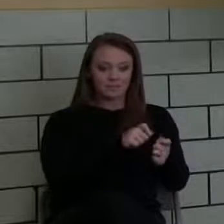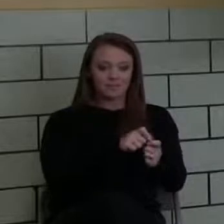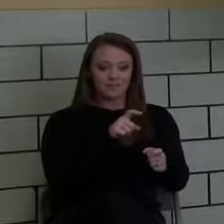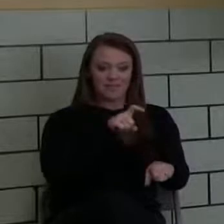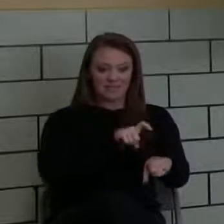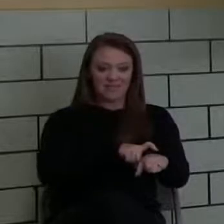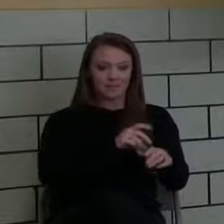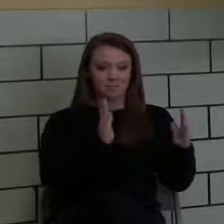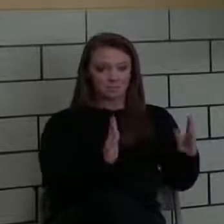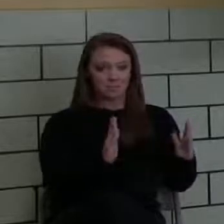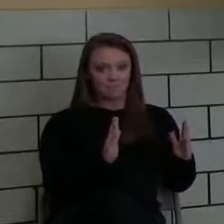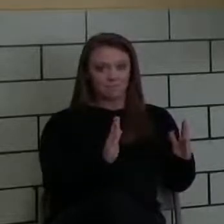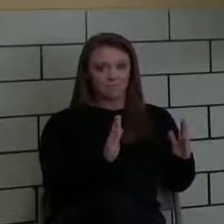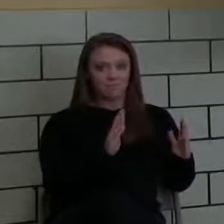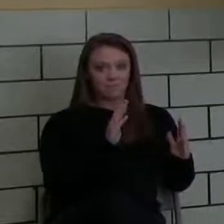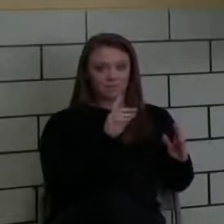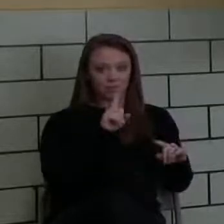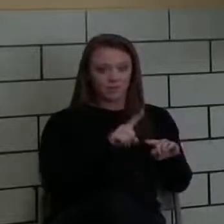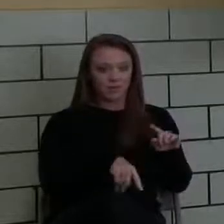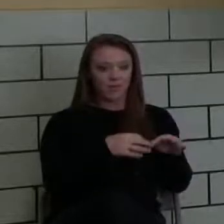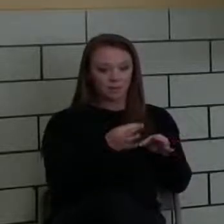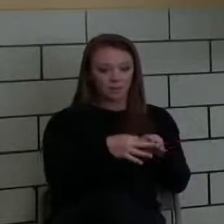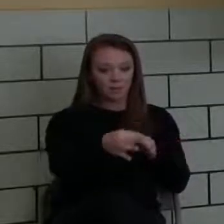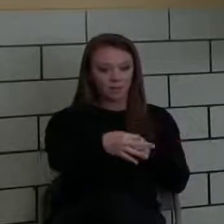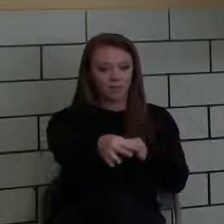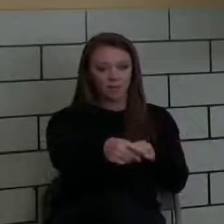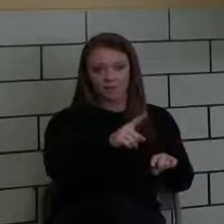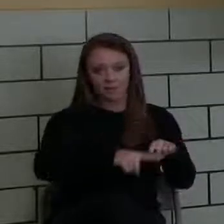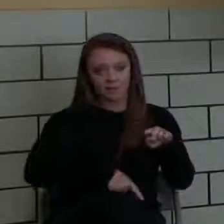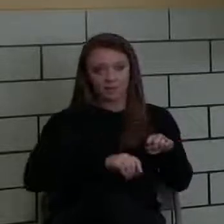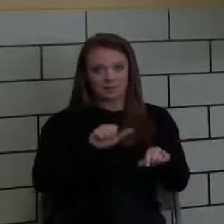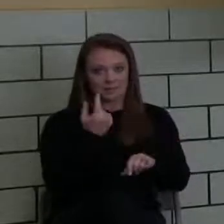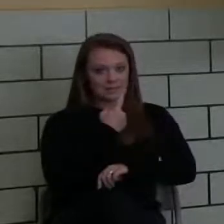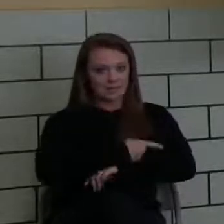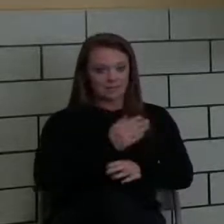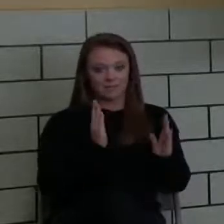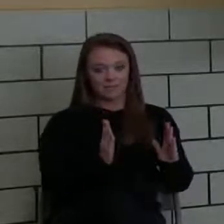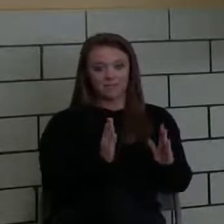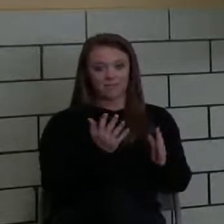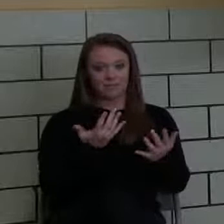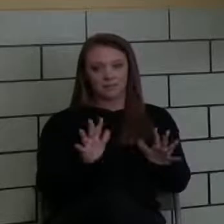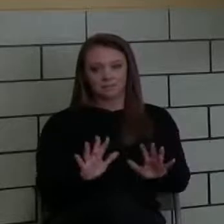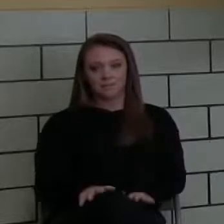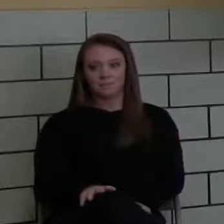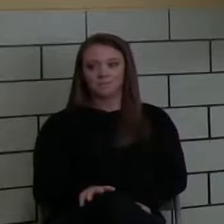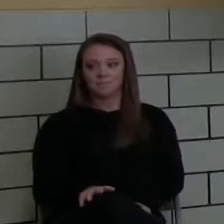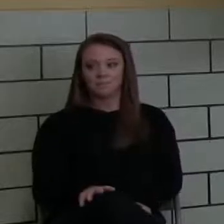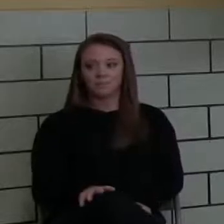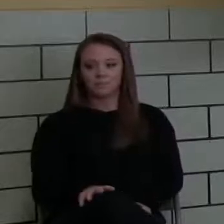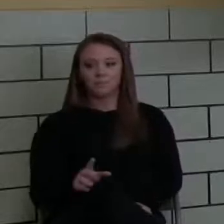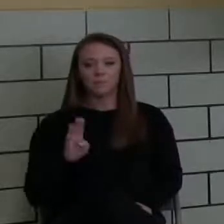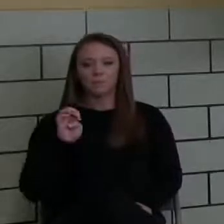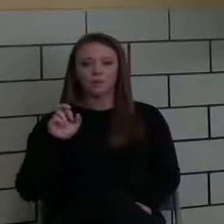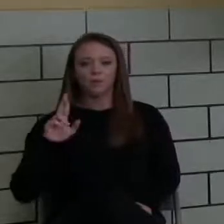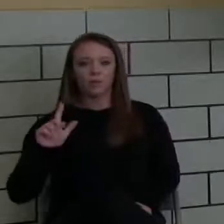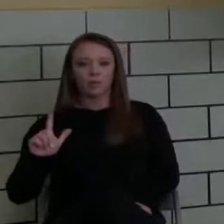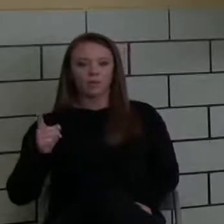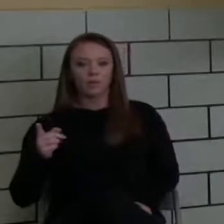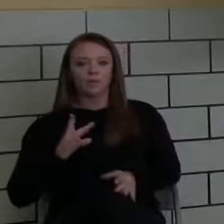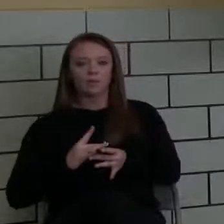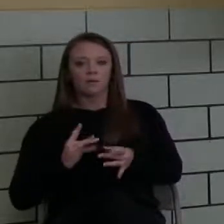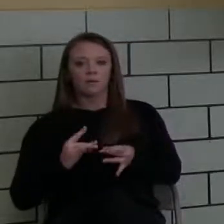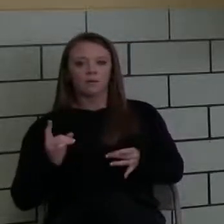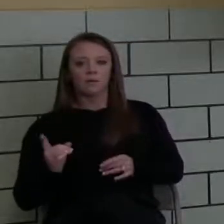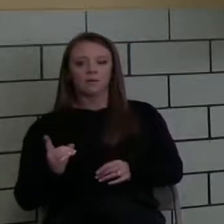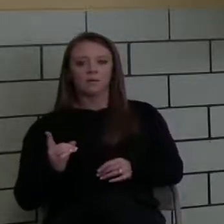3 months, and really not more than 10 days. No, you gotta, I